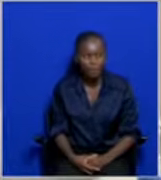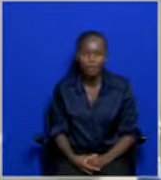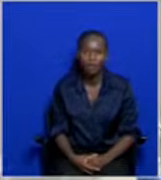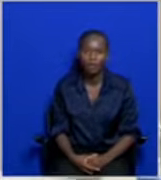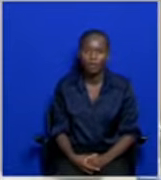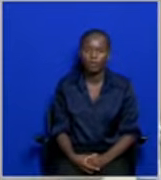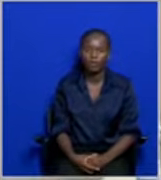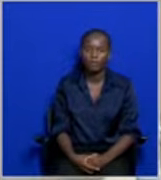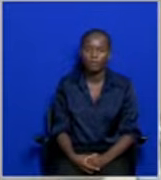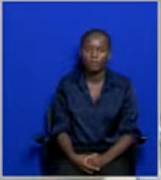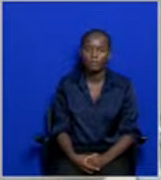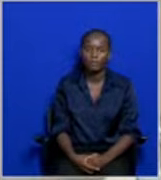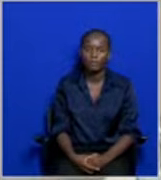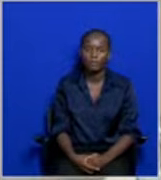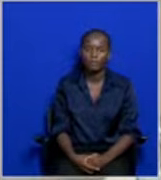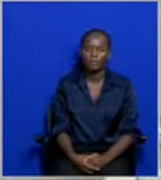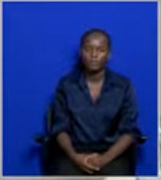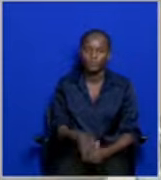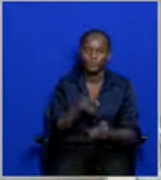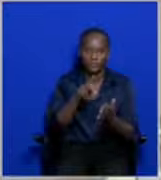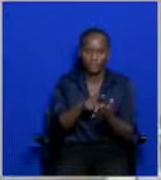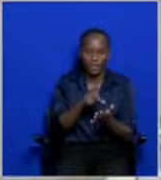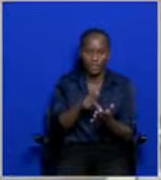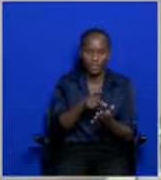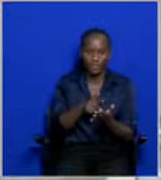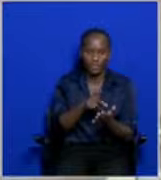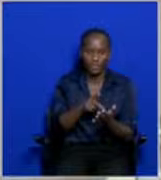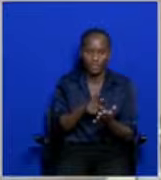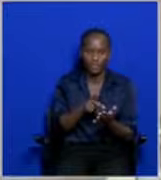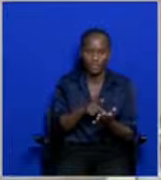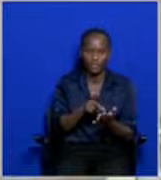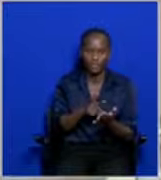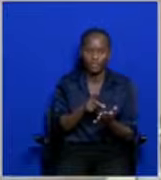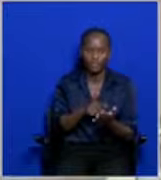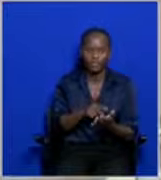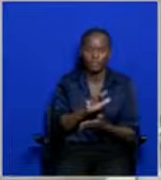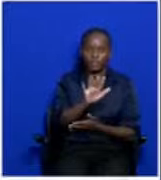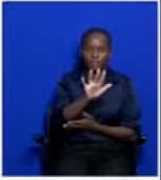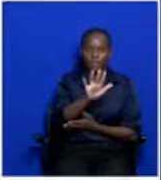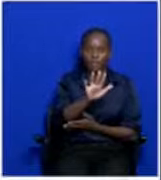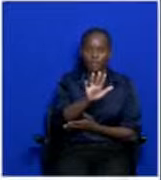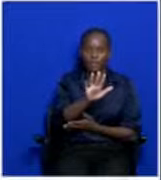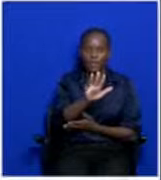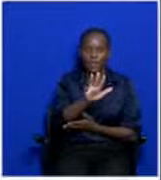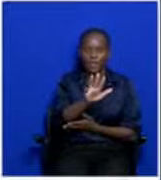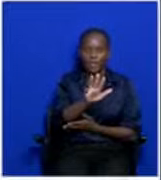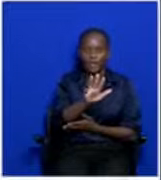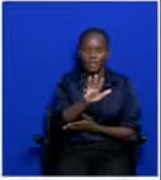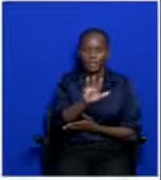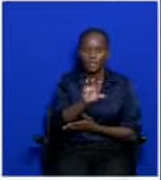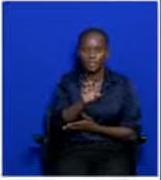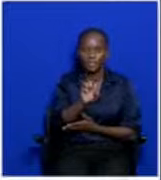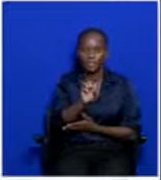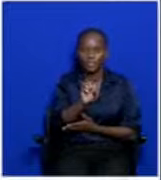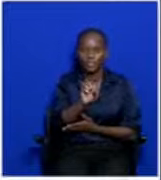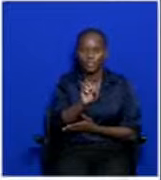page 590, the same picture, the same two are found at 590. Okay,